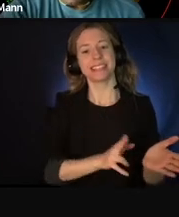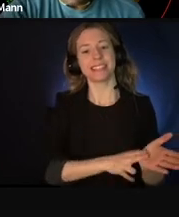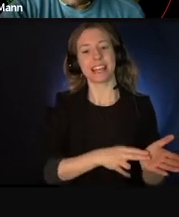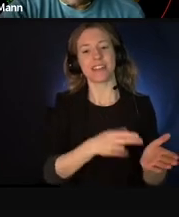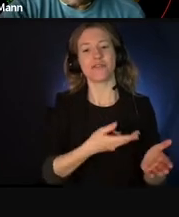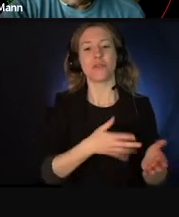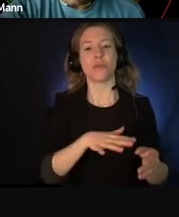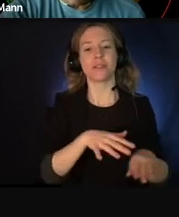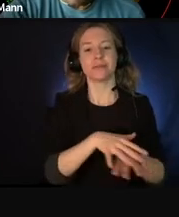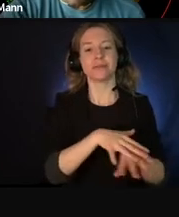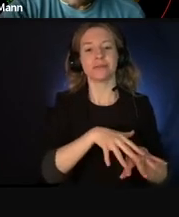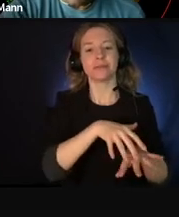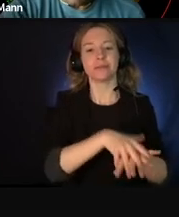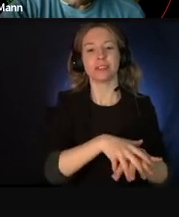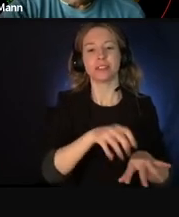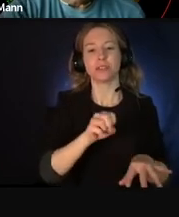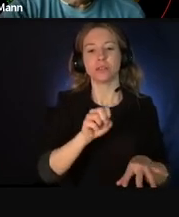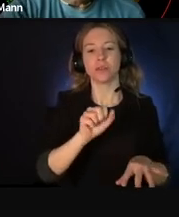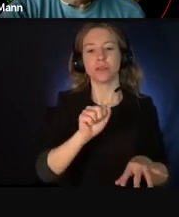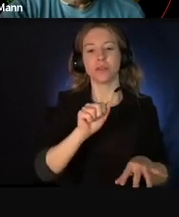many